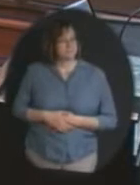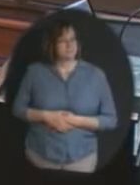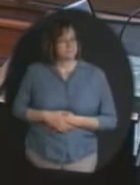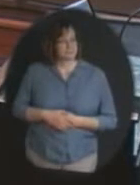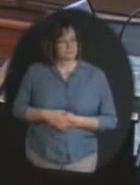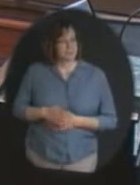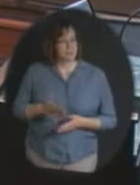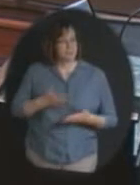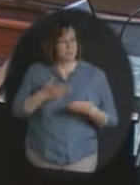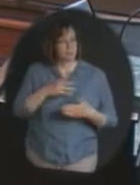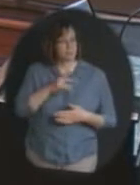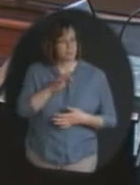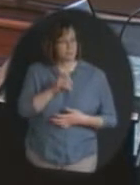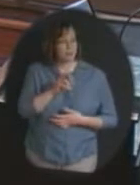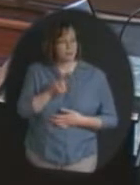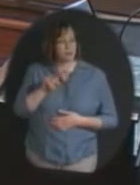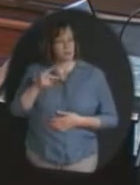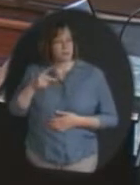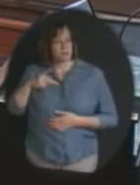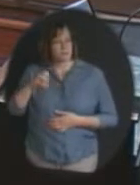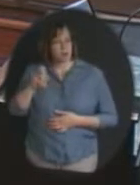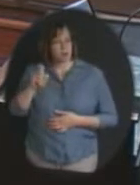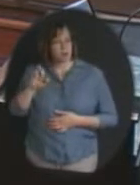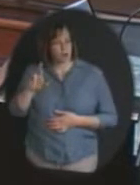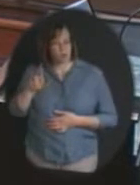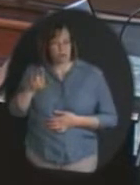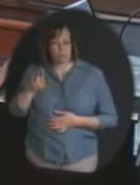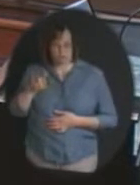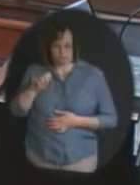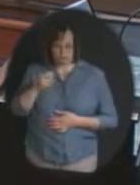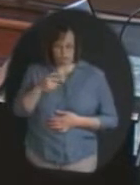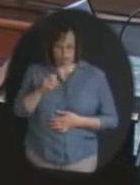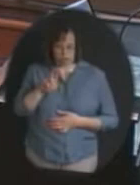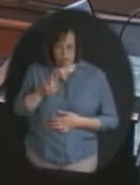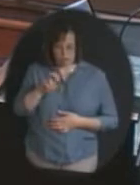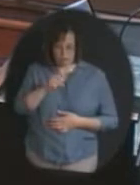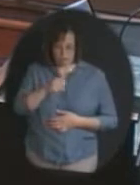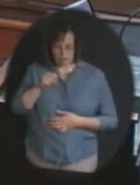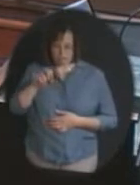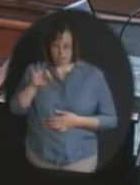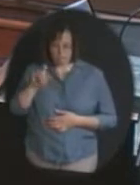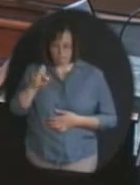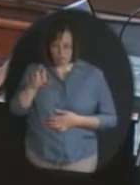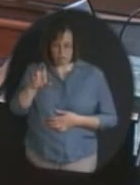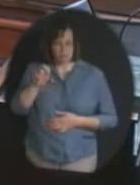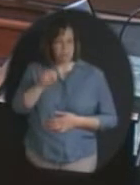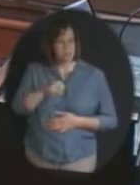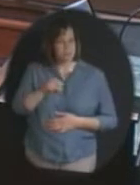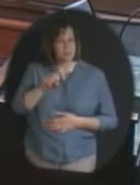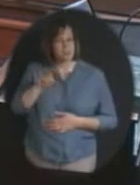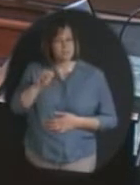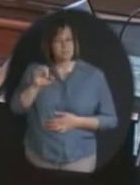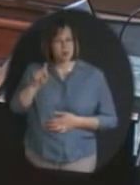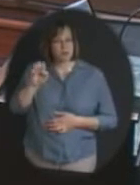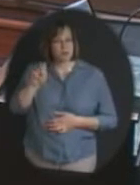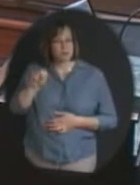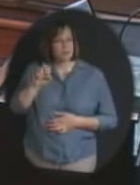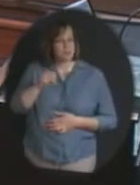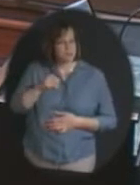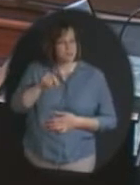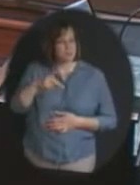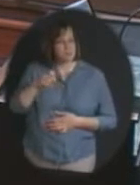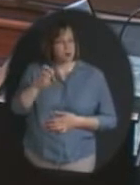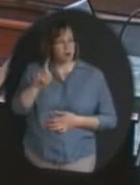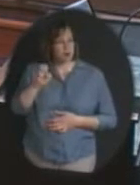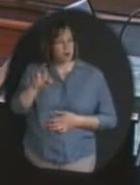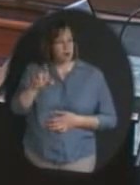Ms. Hibbs, I have a motion by Ms. Felter and a second by Mr. Parker. Would you call the roll, please? Mr. Shear? Yes. Mrs. Felter? Yes. Mrs. Martin? Yes. Mr.